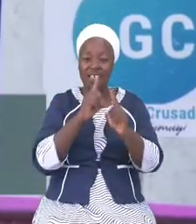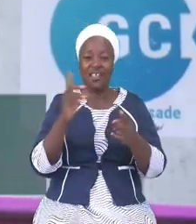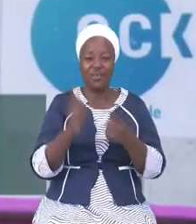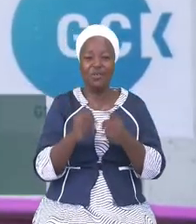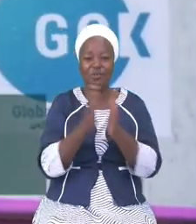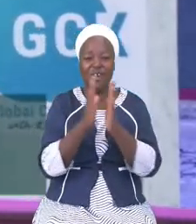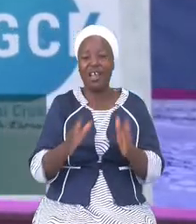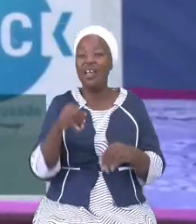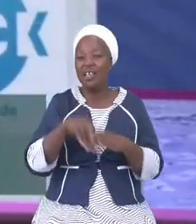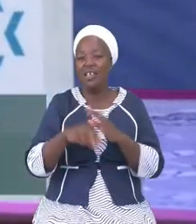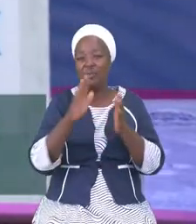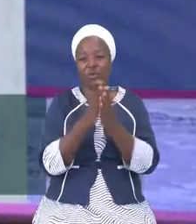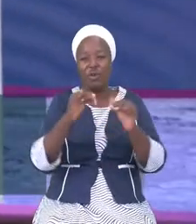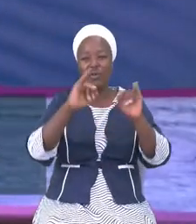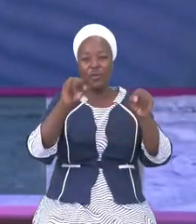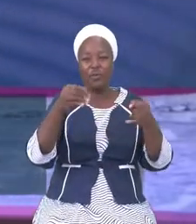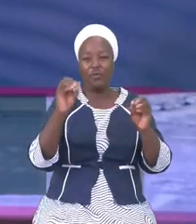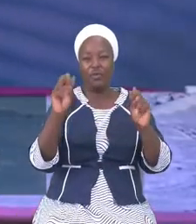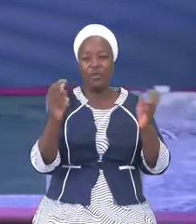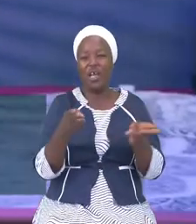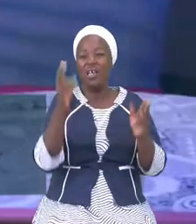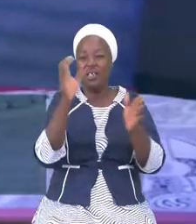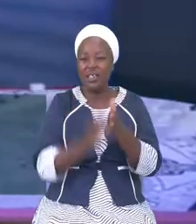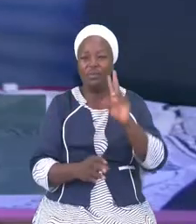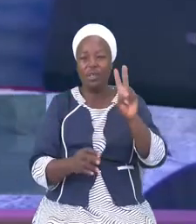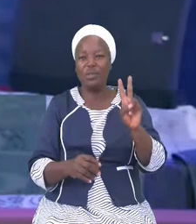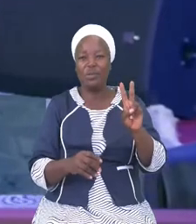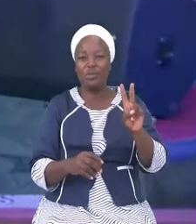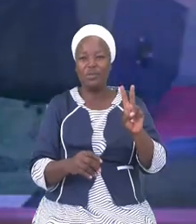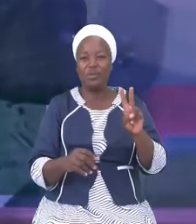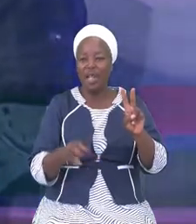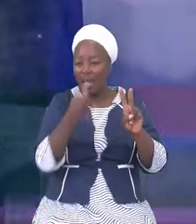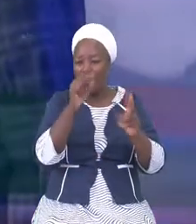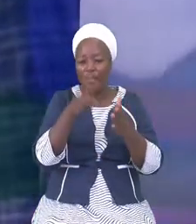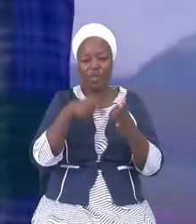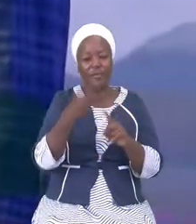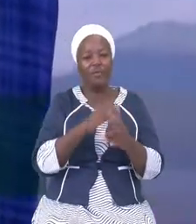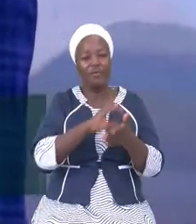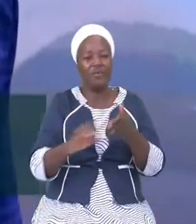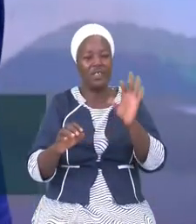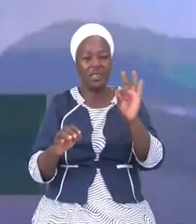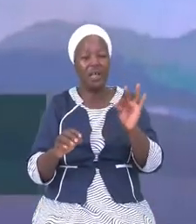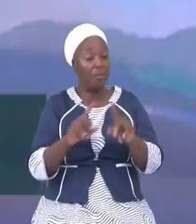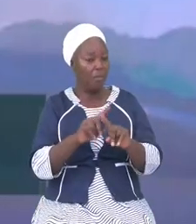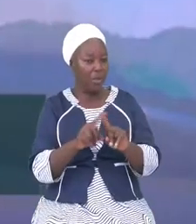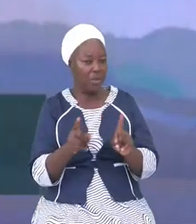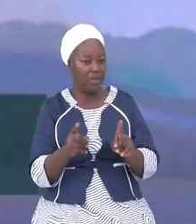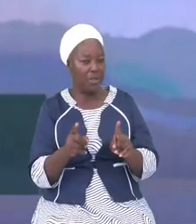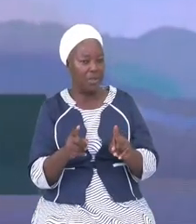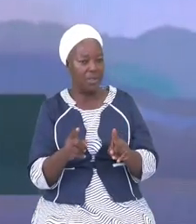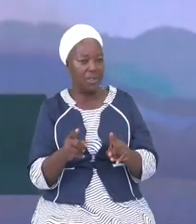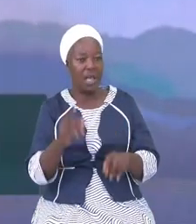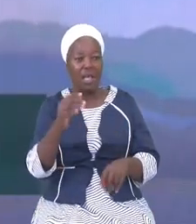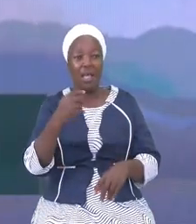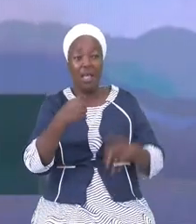prayer in Jonah chapter 2. Jonah chapter 2, and I'm reading from verse 9. But I